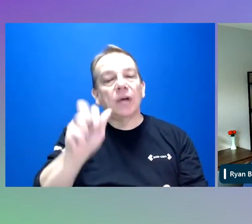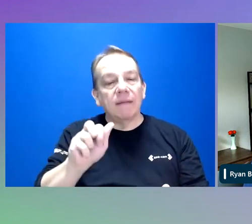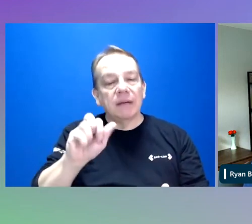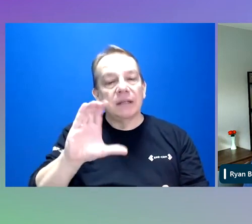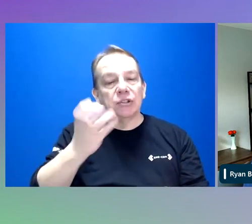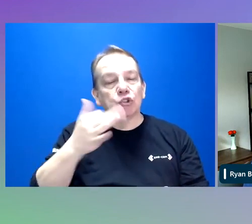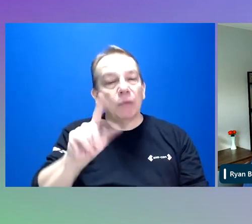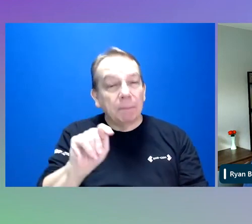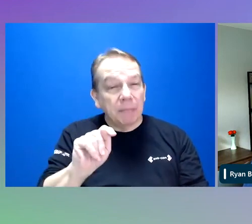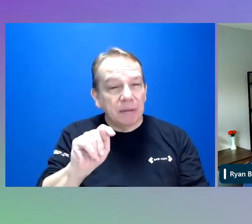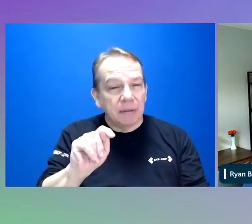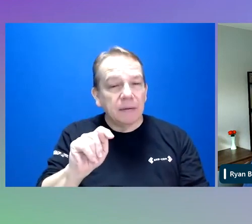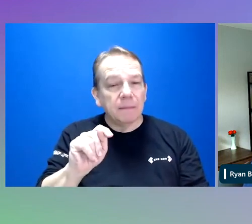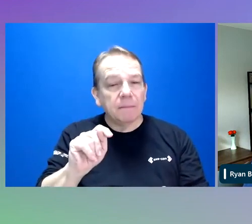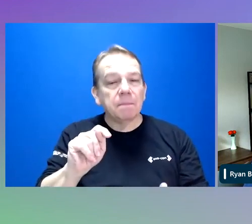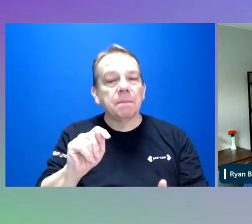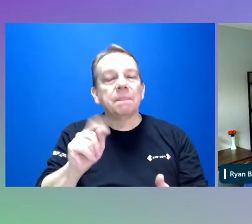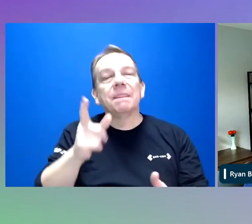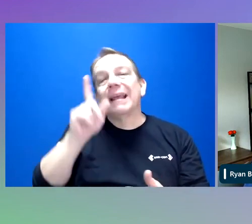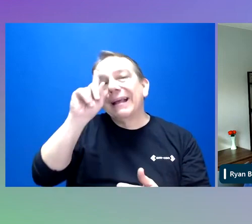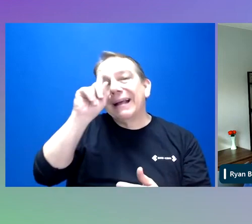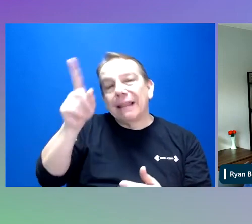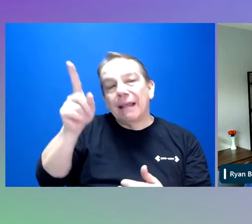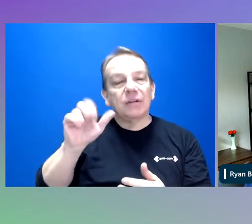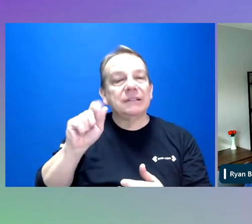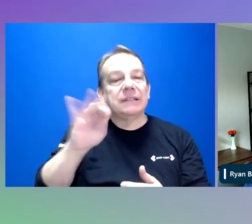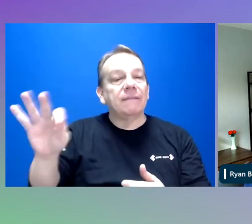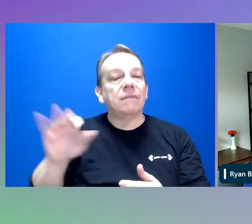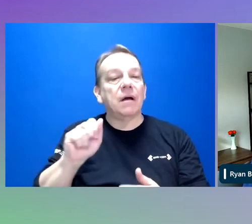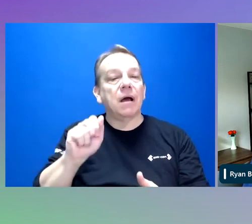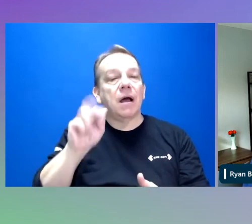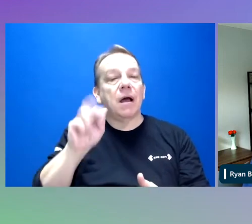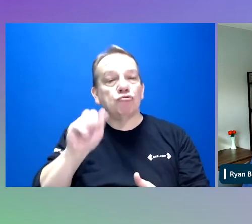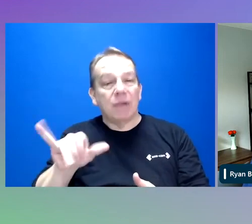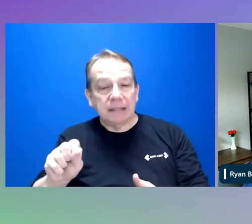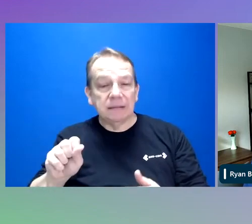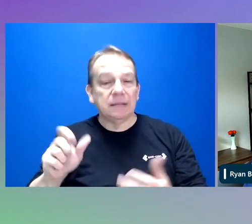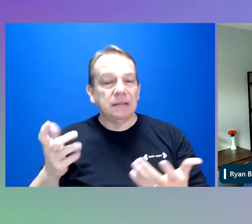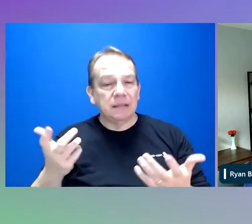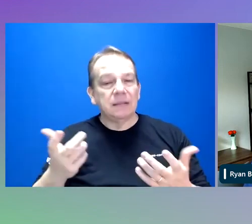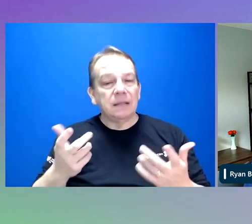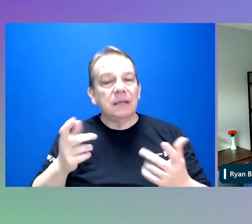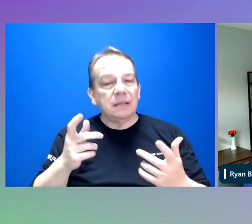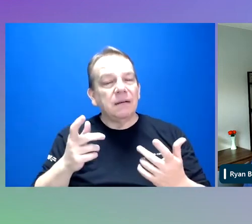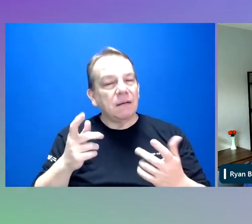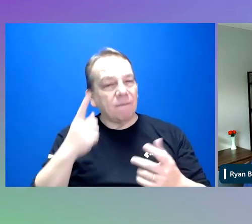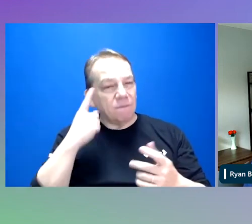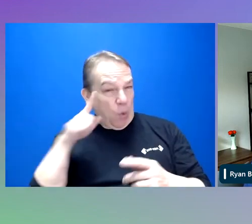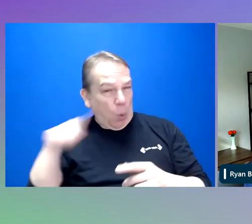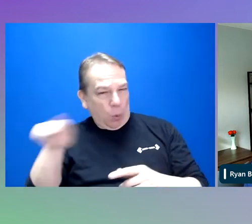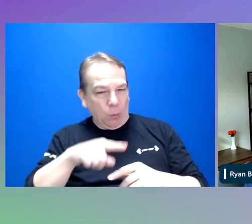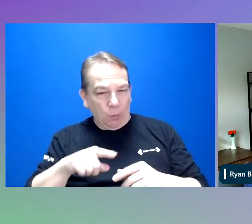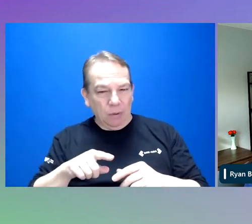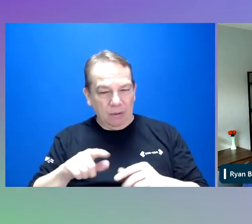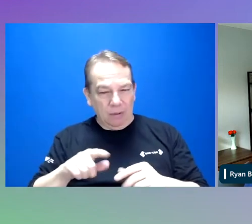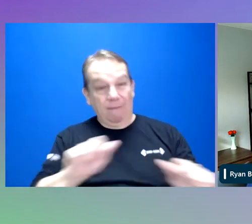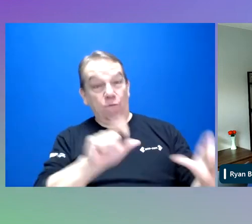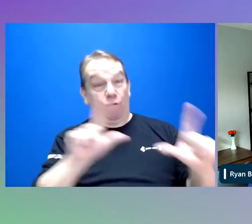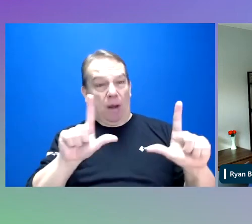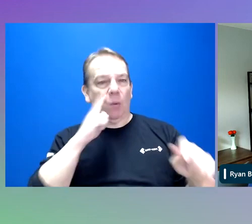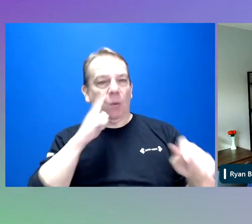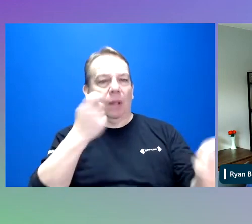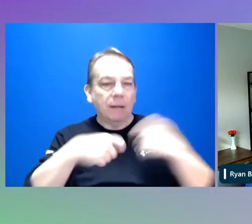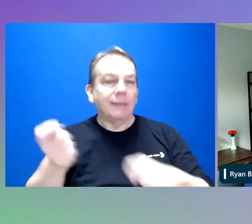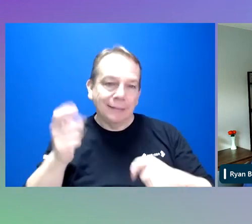do clever stuff with arrays rather than learning a framework which does clever stuff with arrays for you, because that framework will probably